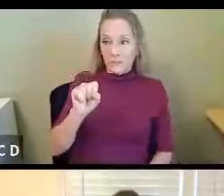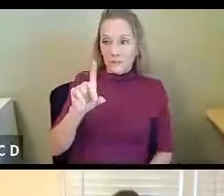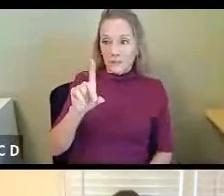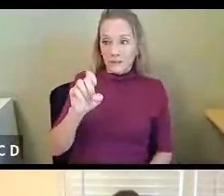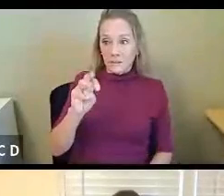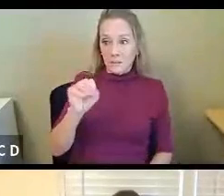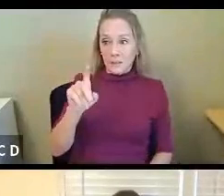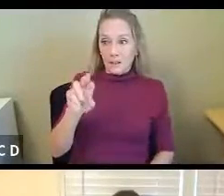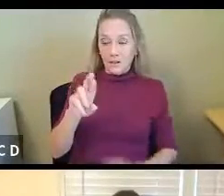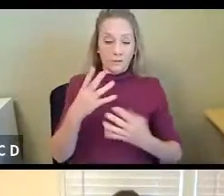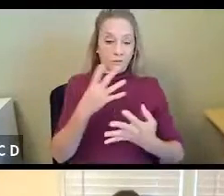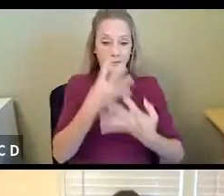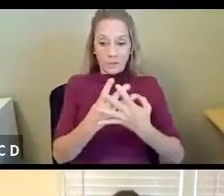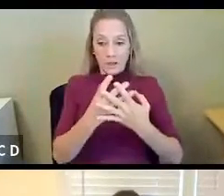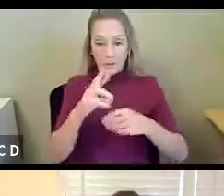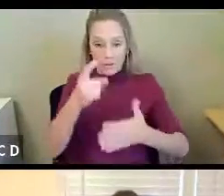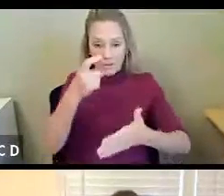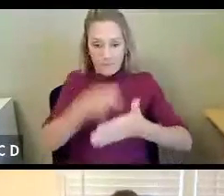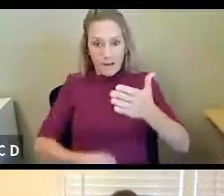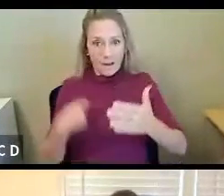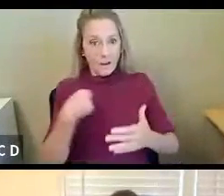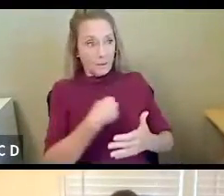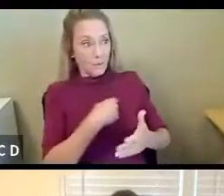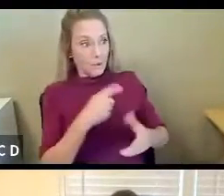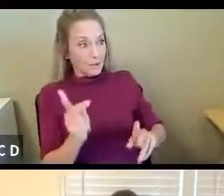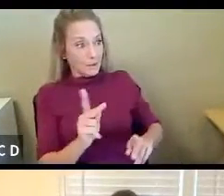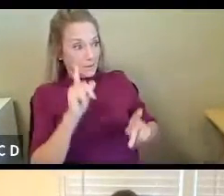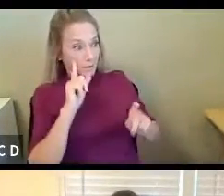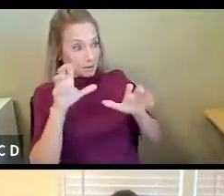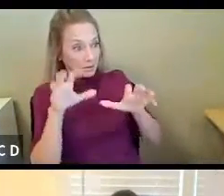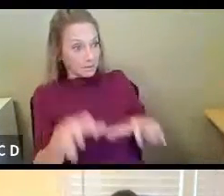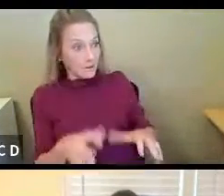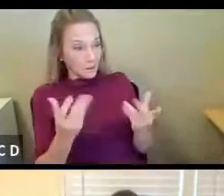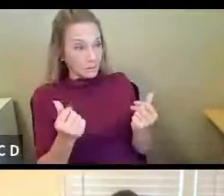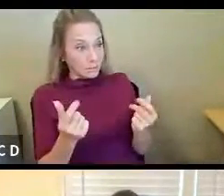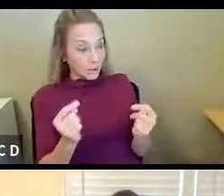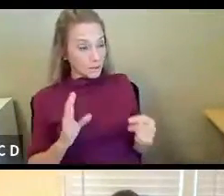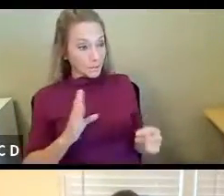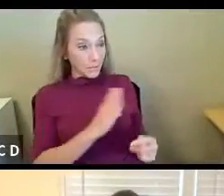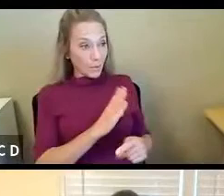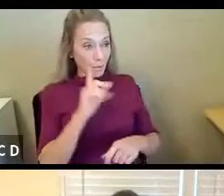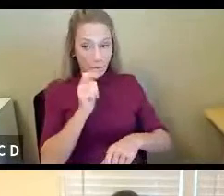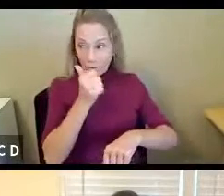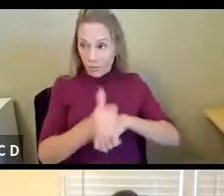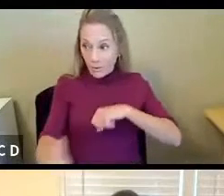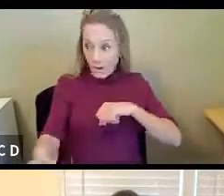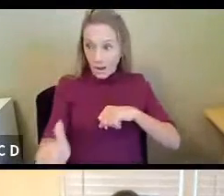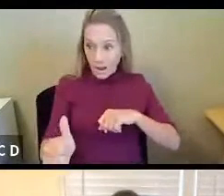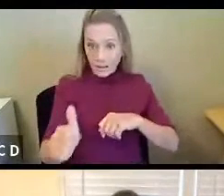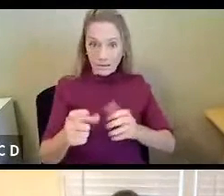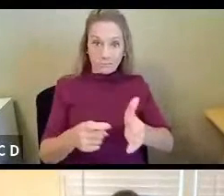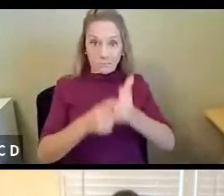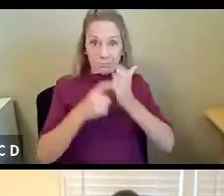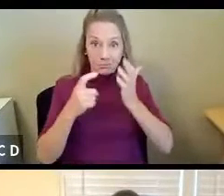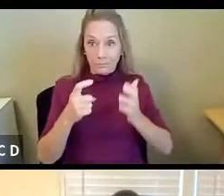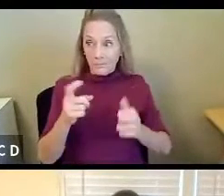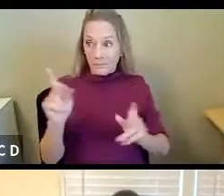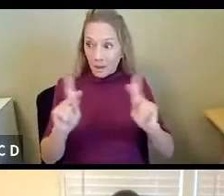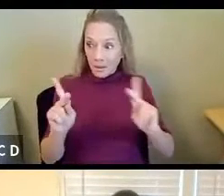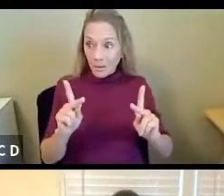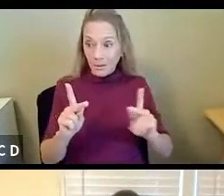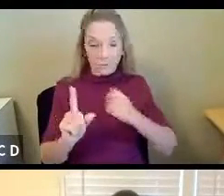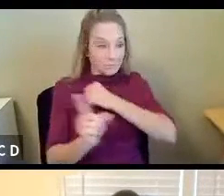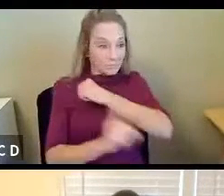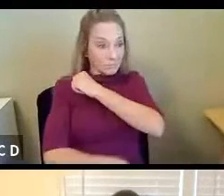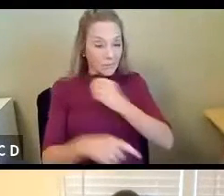County were stunned that a board, which was deemed advisory only, would threaten the citizens with such a mandate, punishable by fines and jail time.